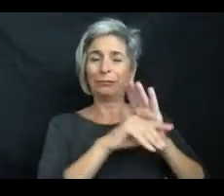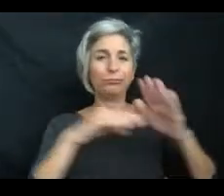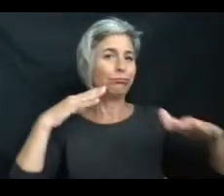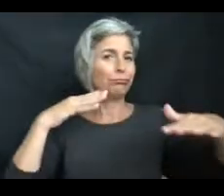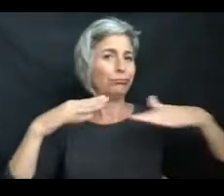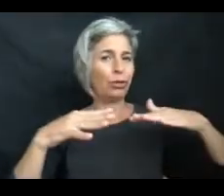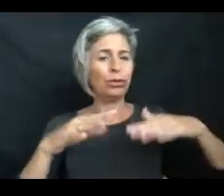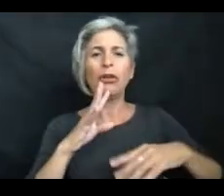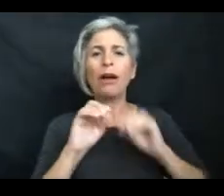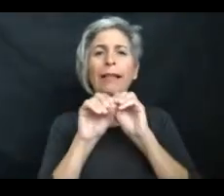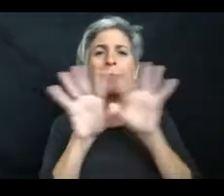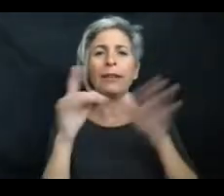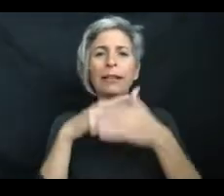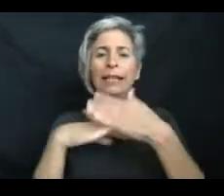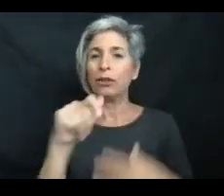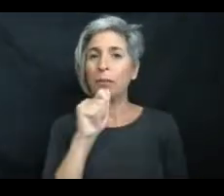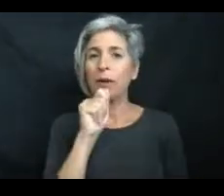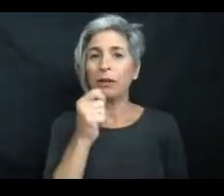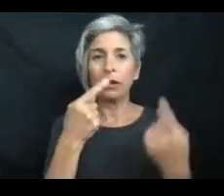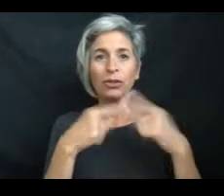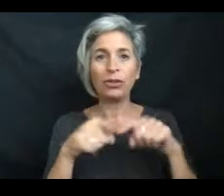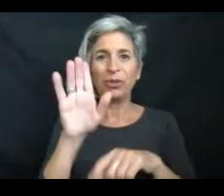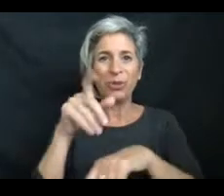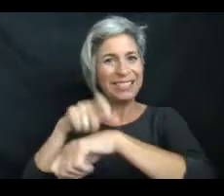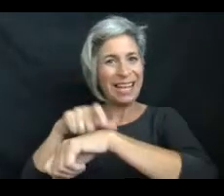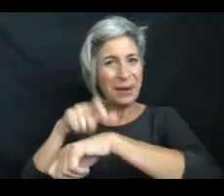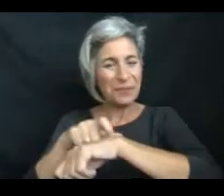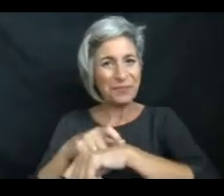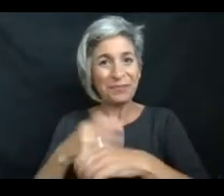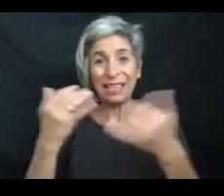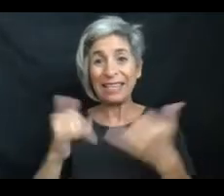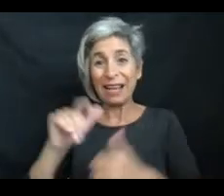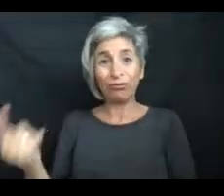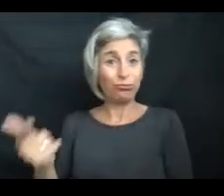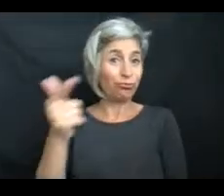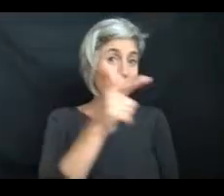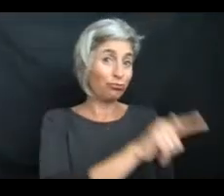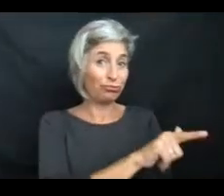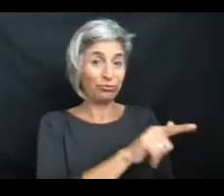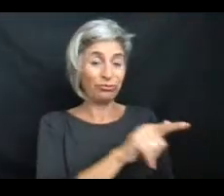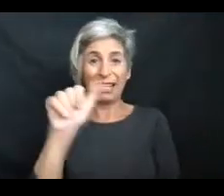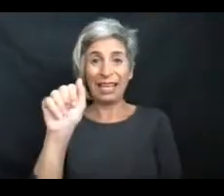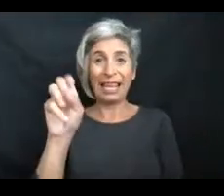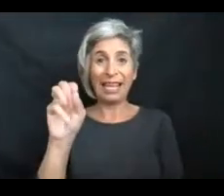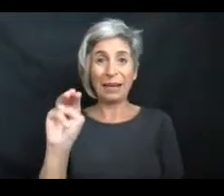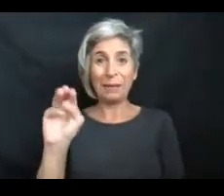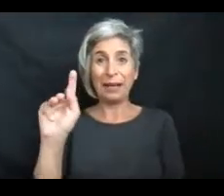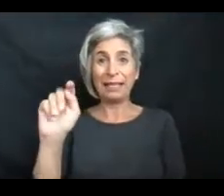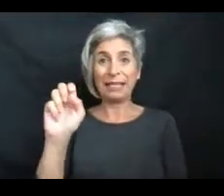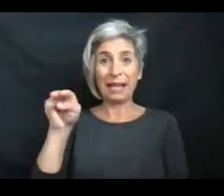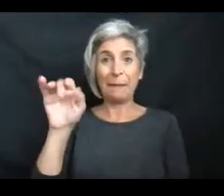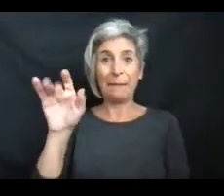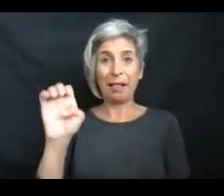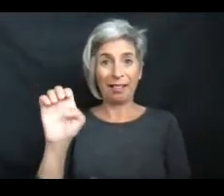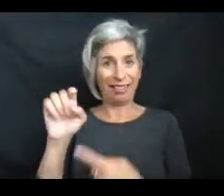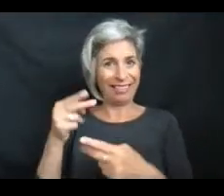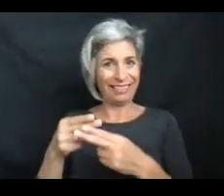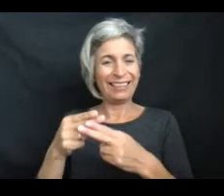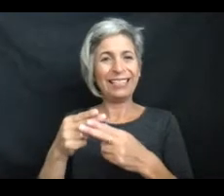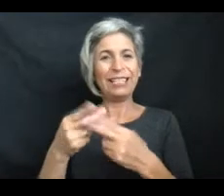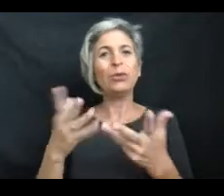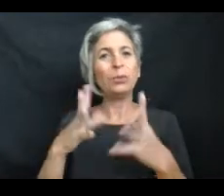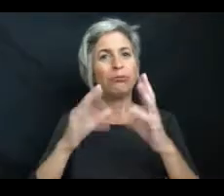speak clearly into your microphone during your allotted time. I will now turn control over to Adam Temple, who will be moderating this virtual